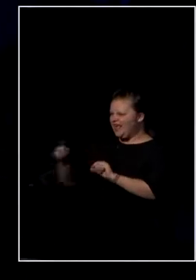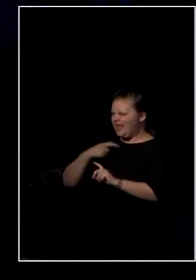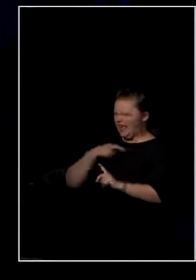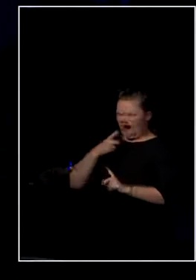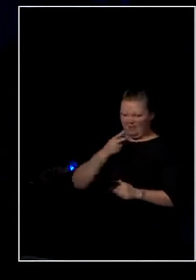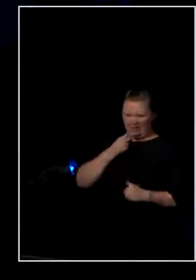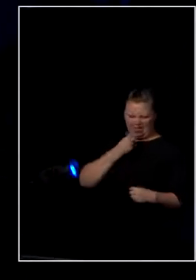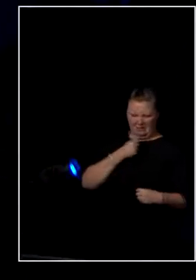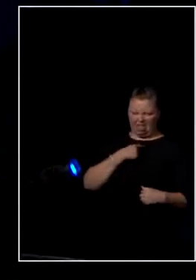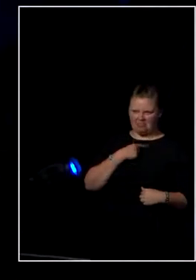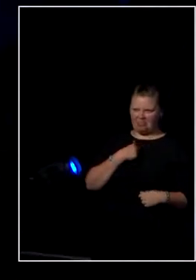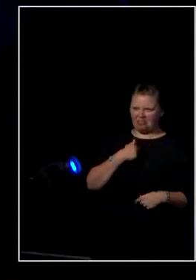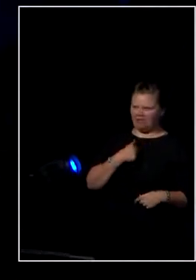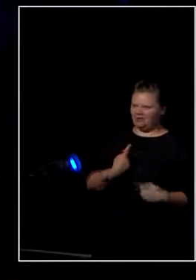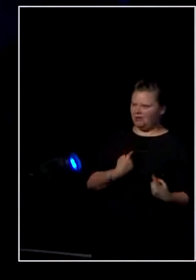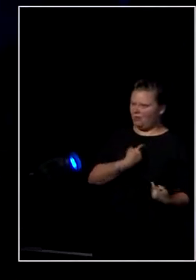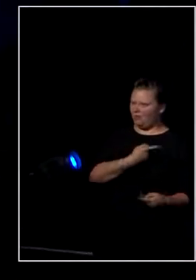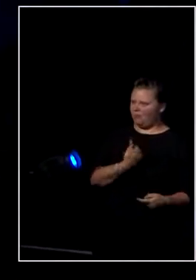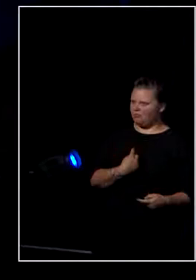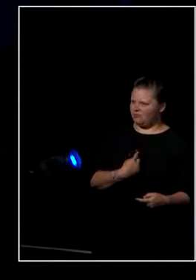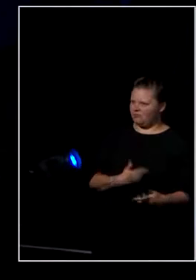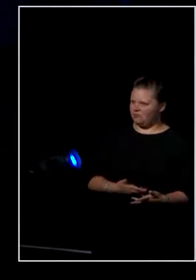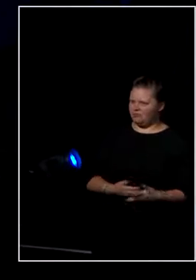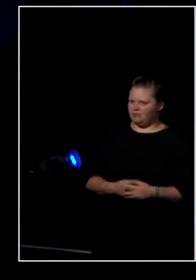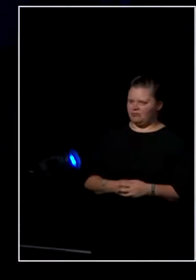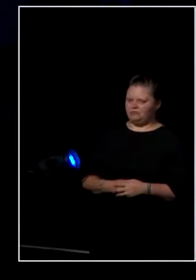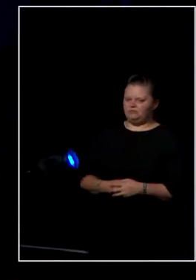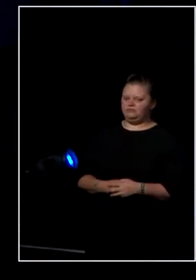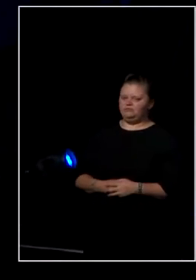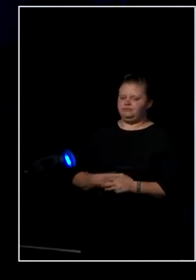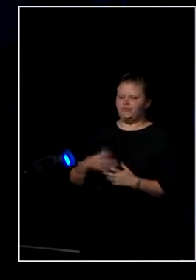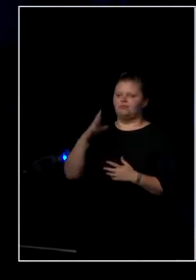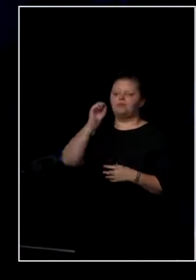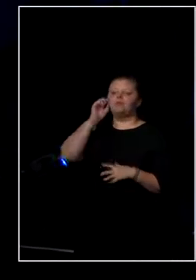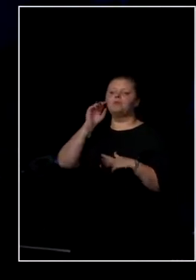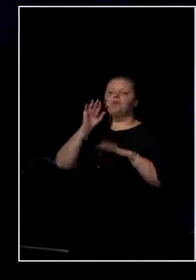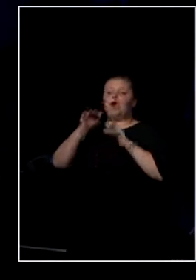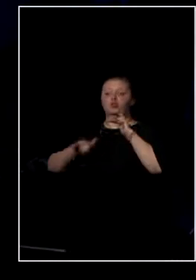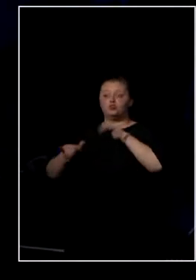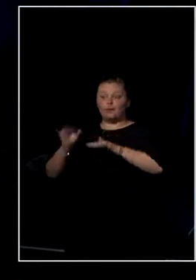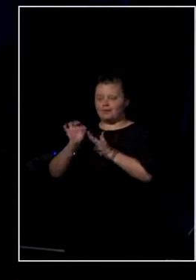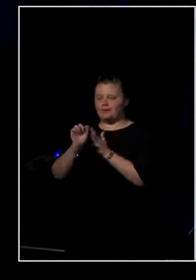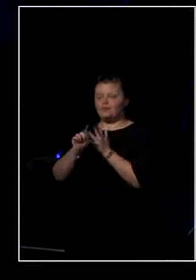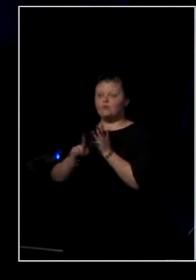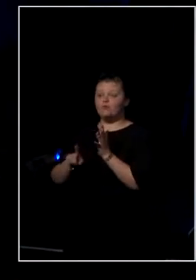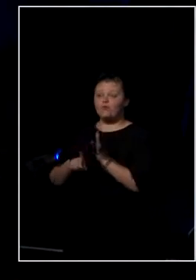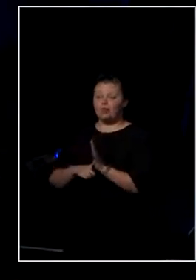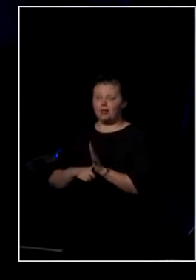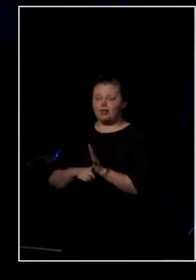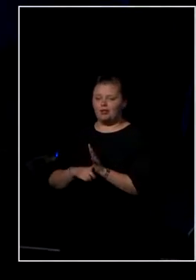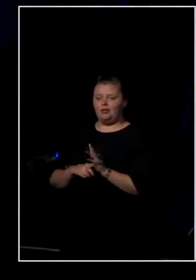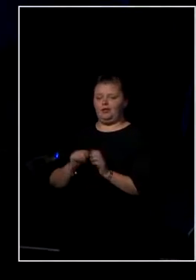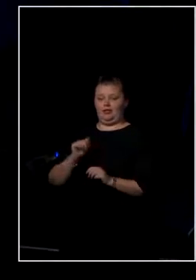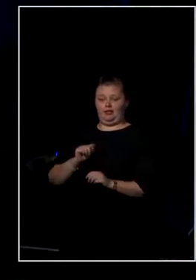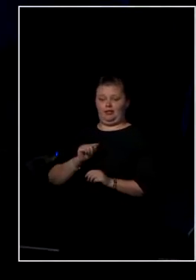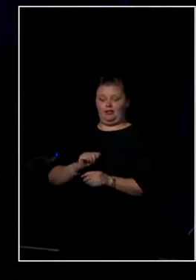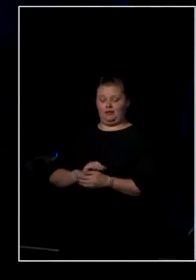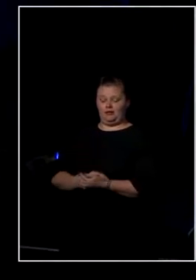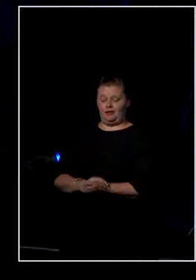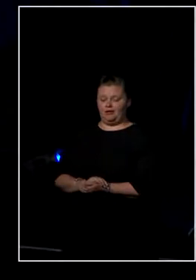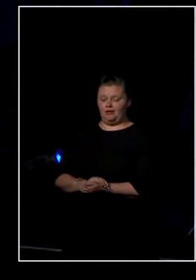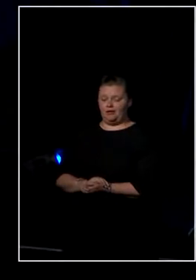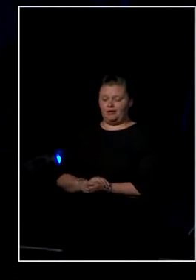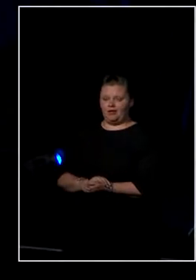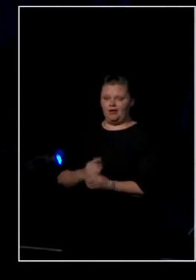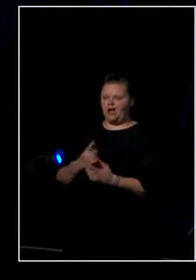food. And then after that, I can remember the swimming pool as well there, that in the orphanage, that I